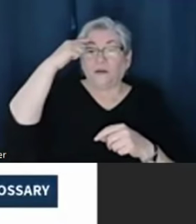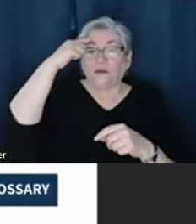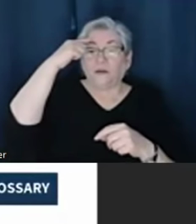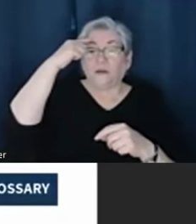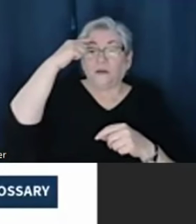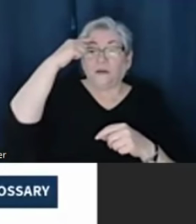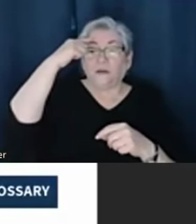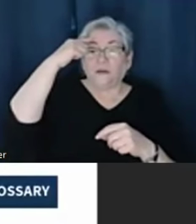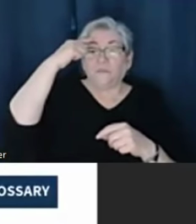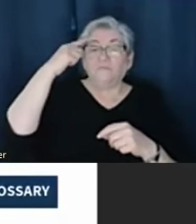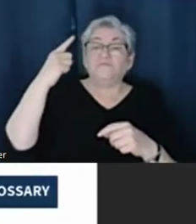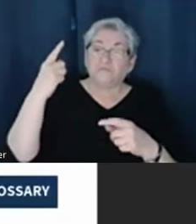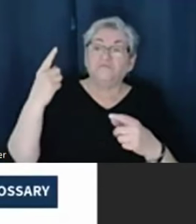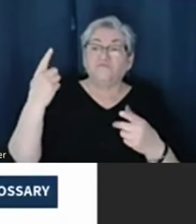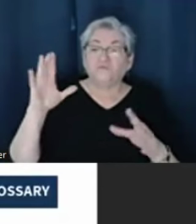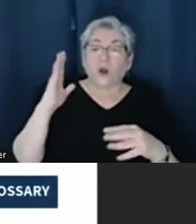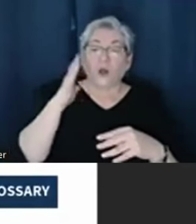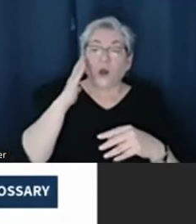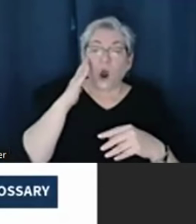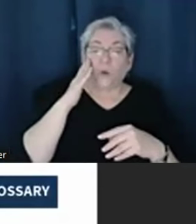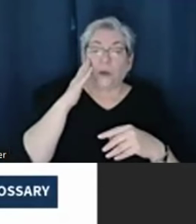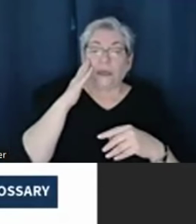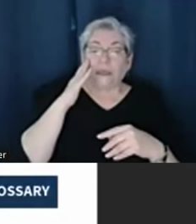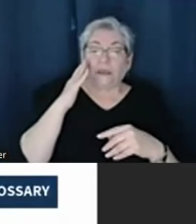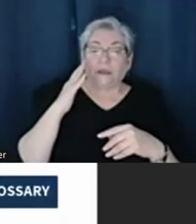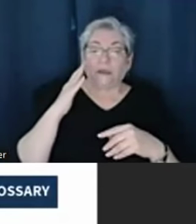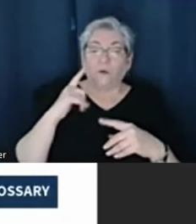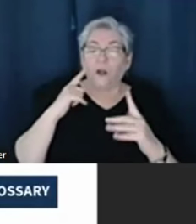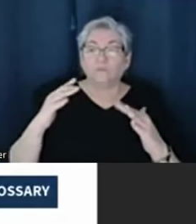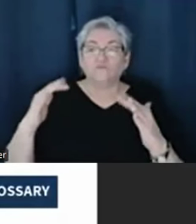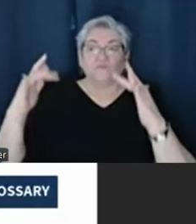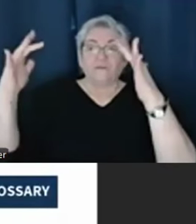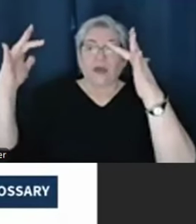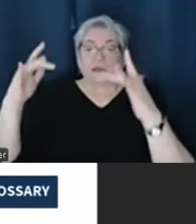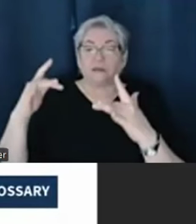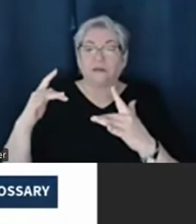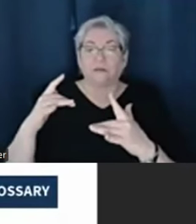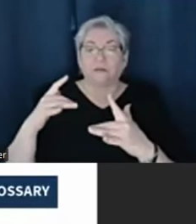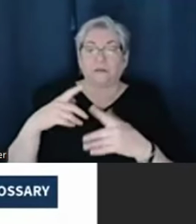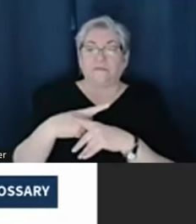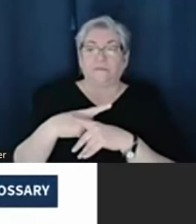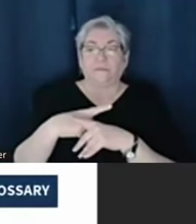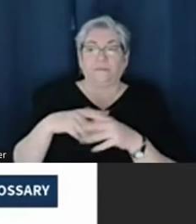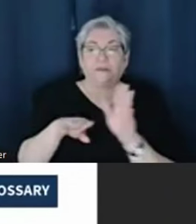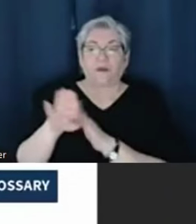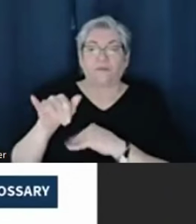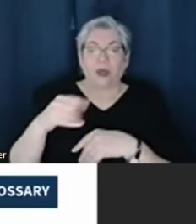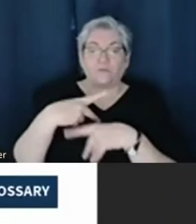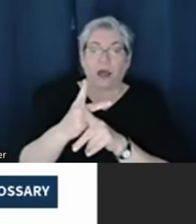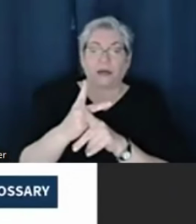our knowing would help advance the development of the product, then we should certainly hear about those, and you can